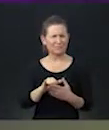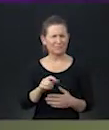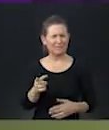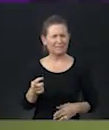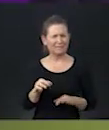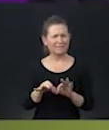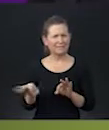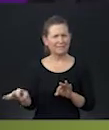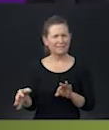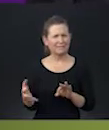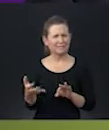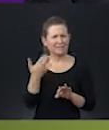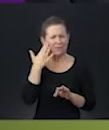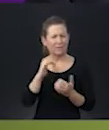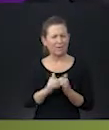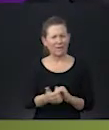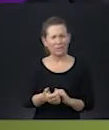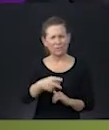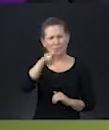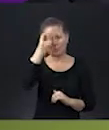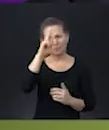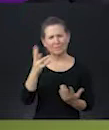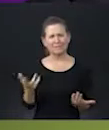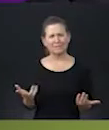I just don't know how to respond to these because they're so